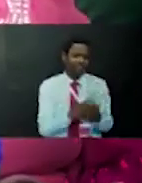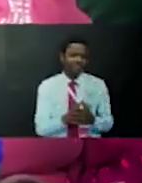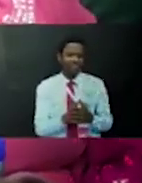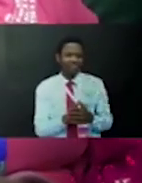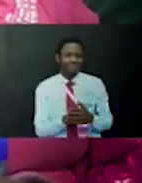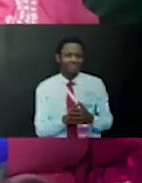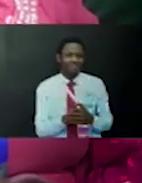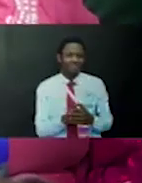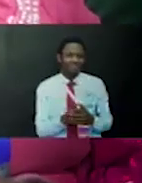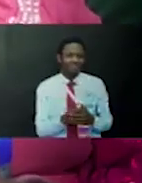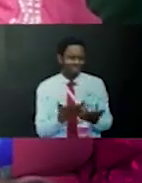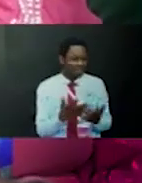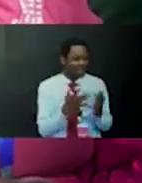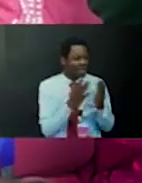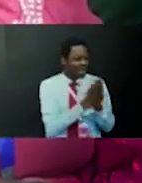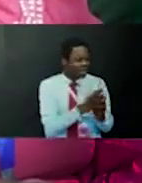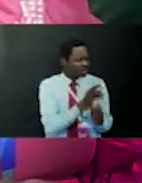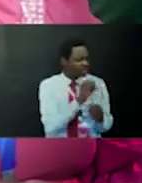did you get this teaching from?